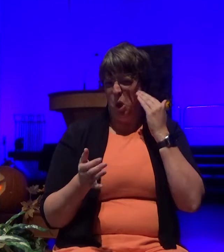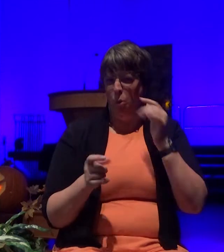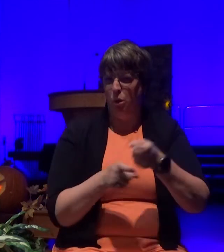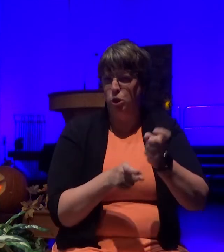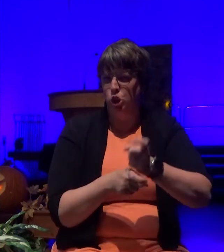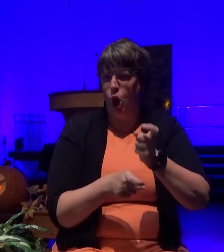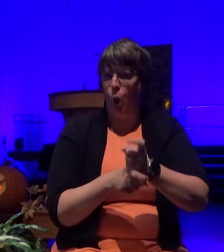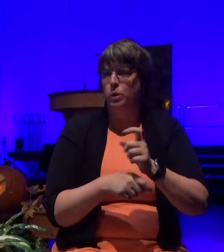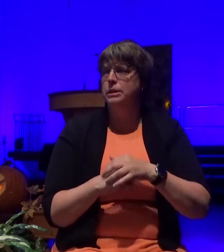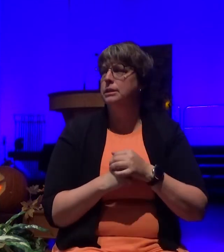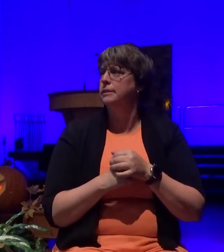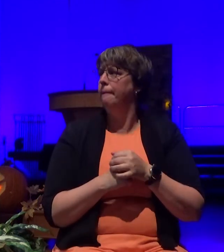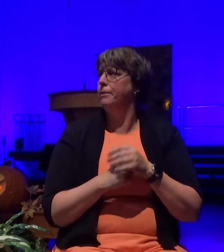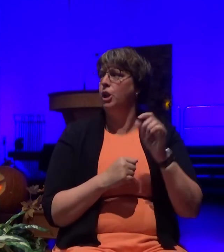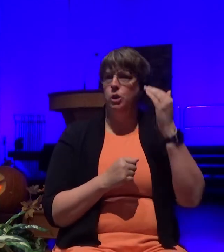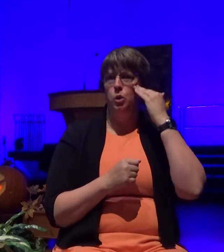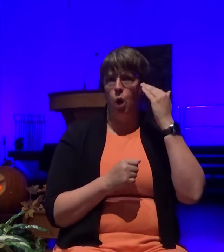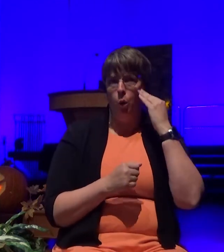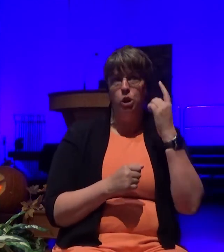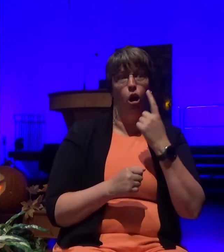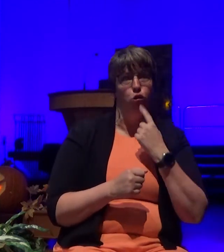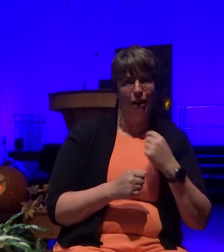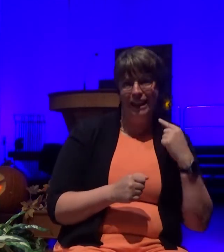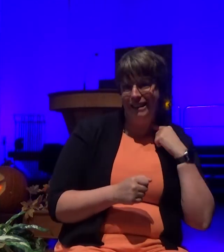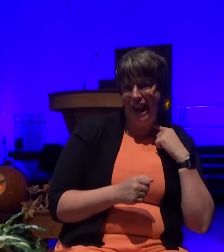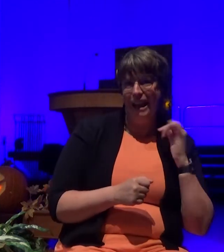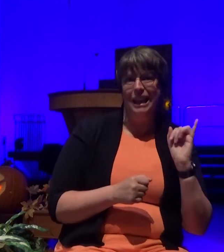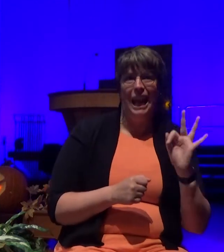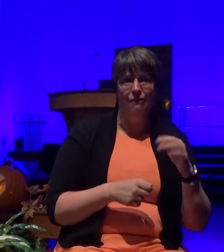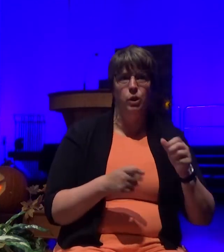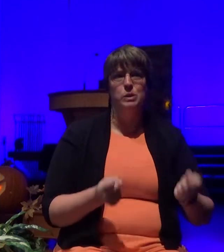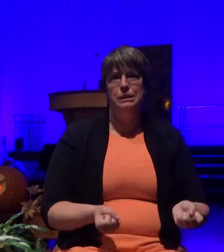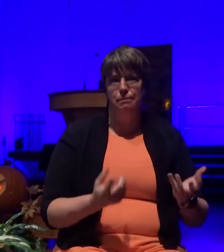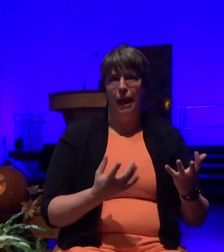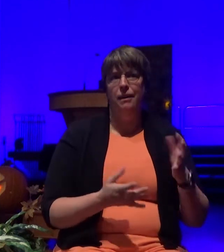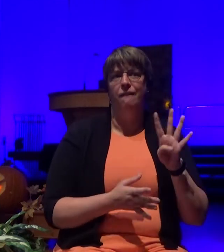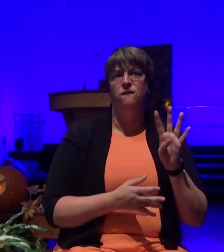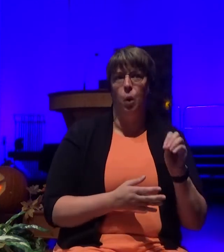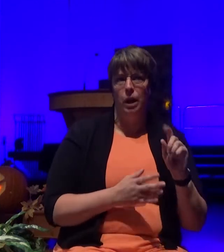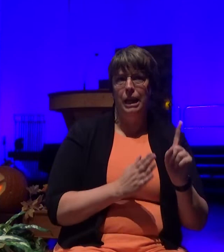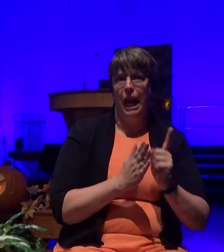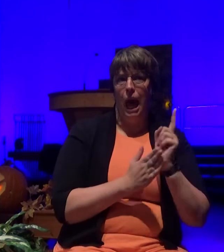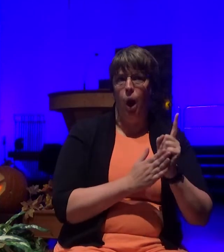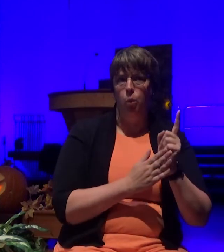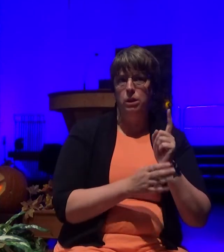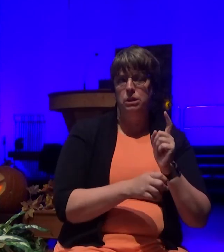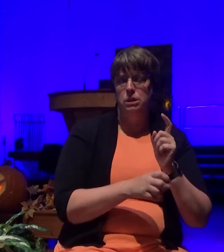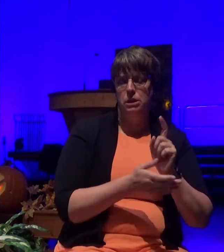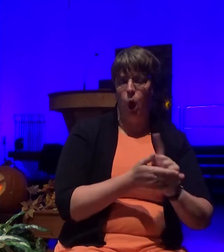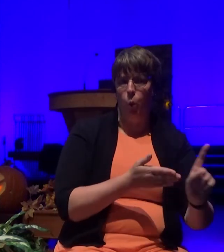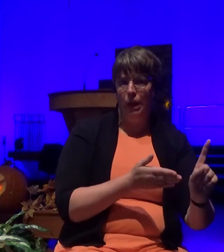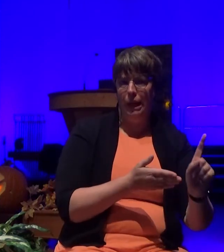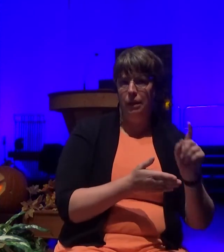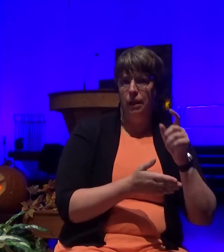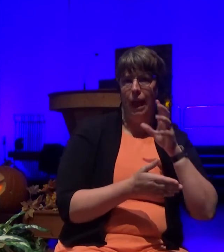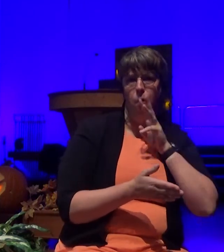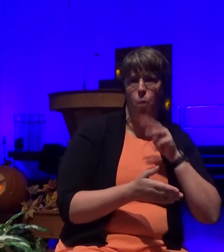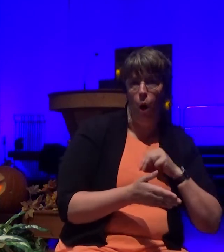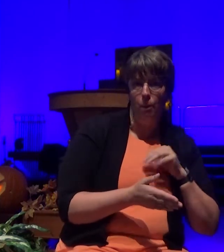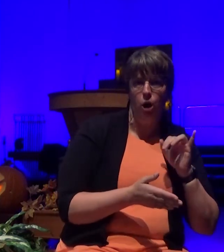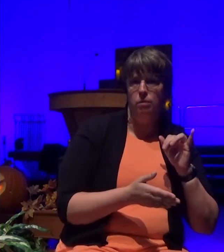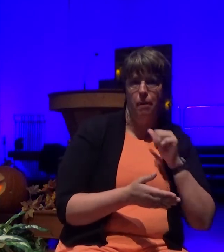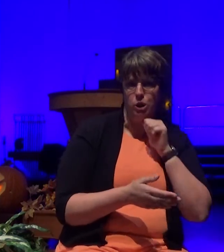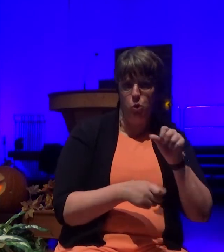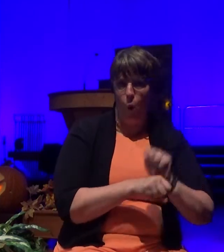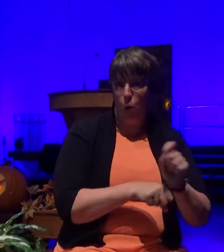spend 40 hours a week at Walmart and you don't even work there, that kind of thing. He's got a whole bunch of them that are funny. And I started